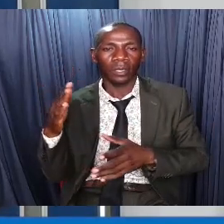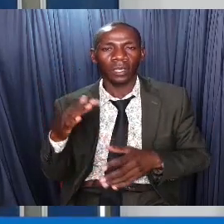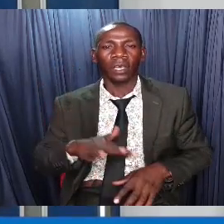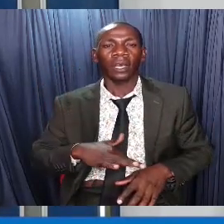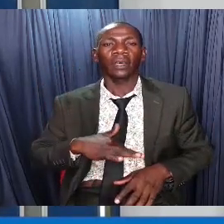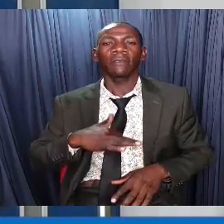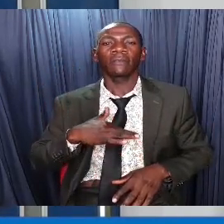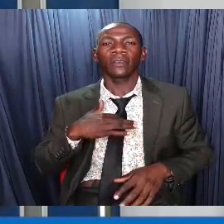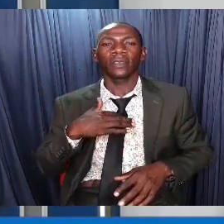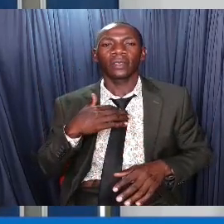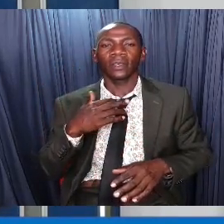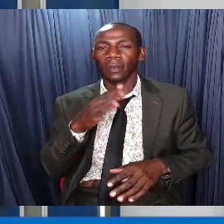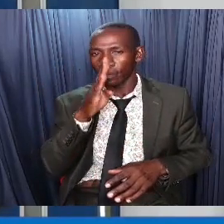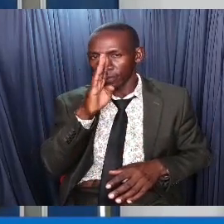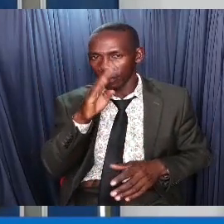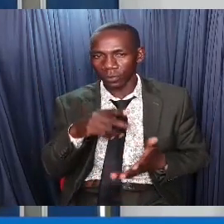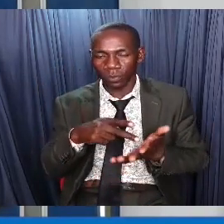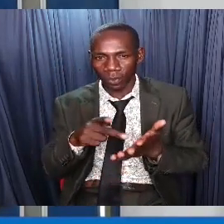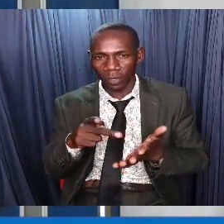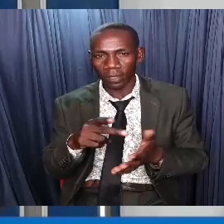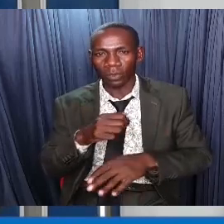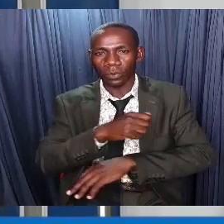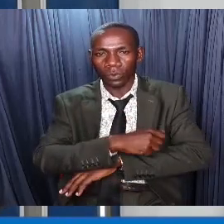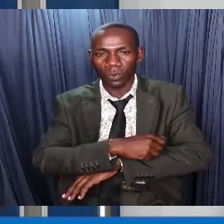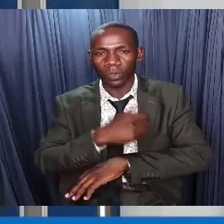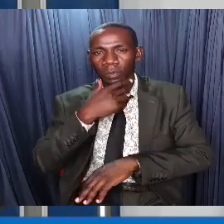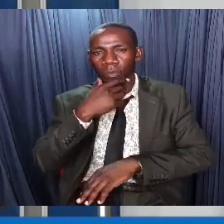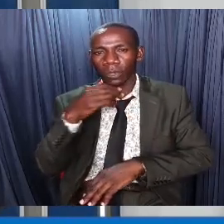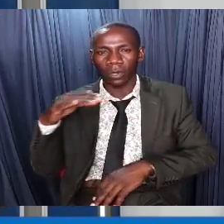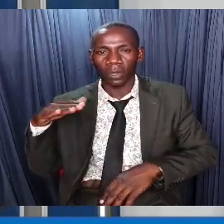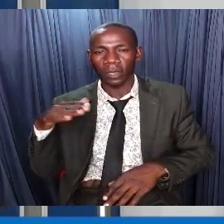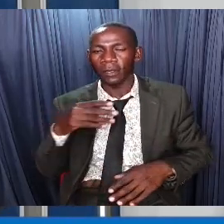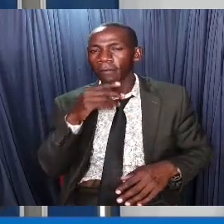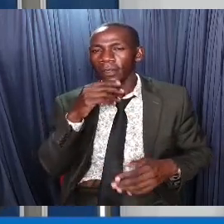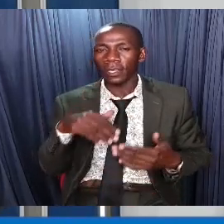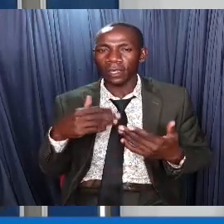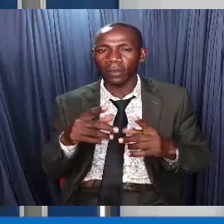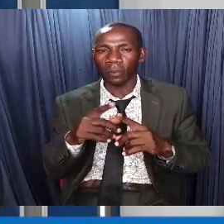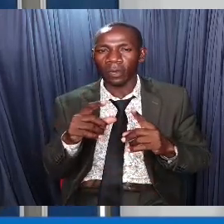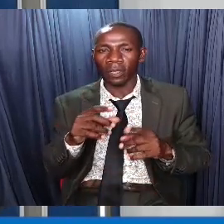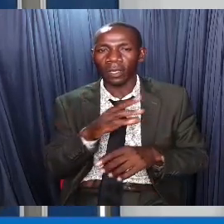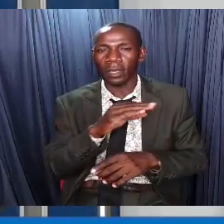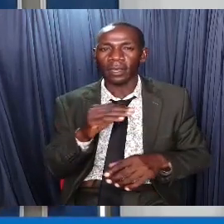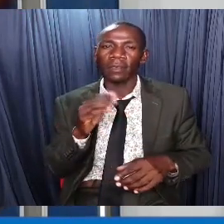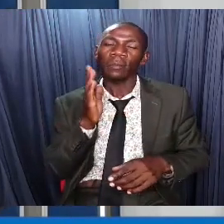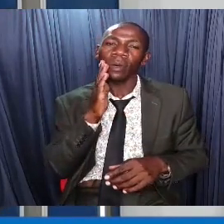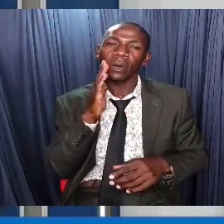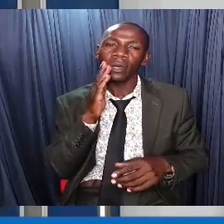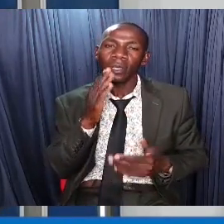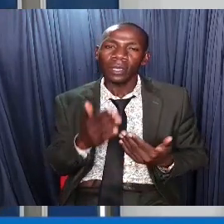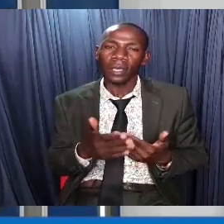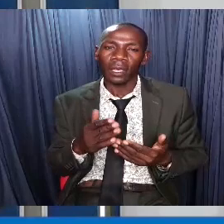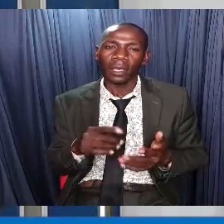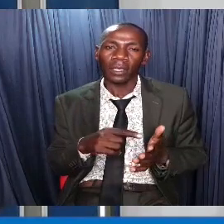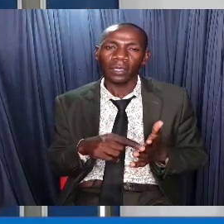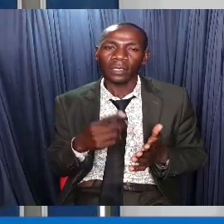nasikia ni mudeni. I also na ni mwanashule. Feel indebted as school. Na baba amenipatia hela. And my father had given me the money. Na mama wameniambia aende ukatunze maana